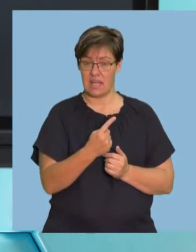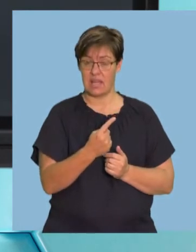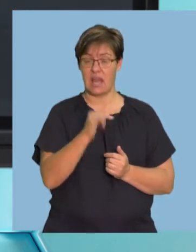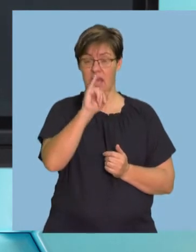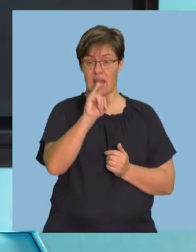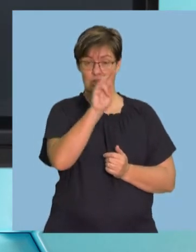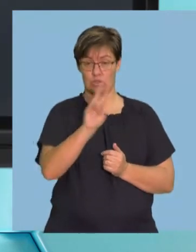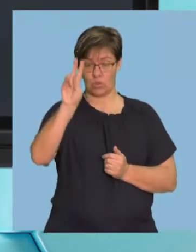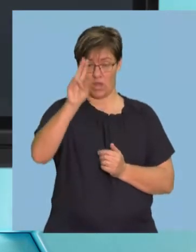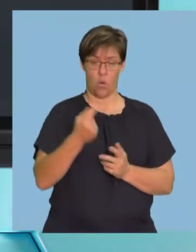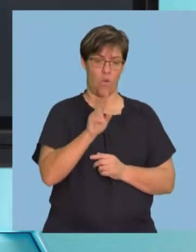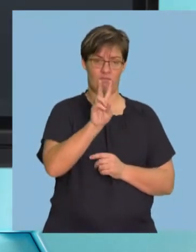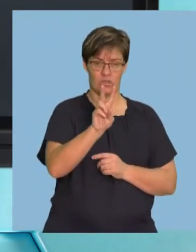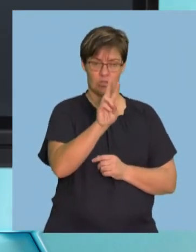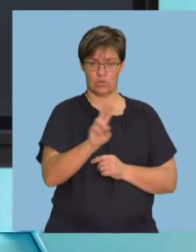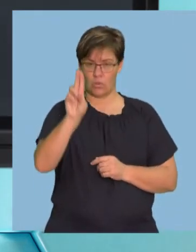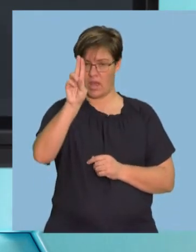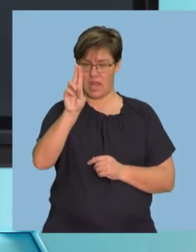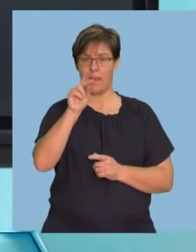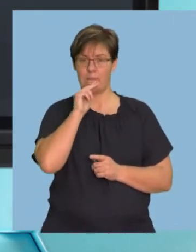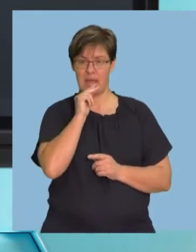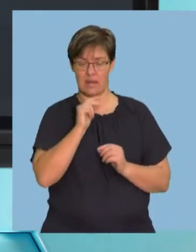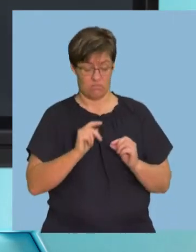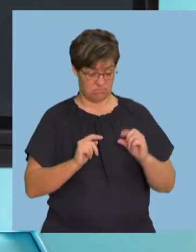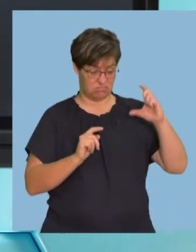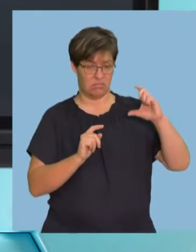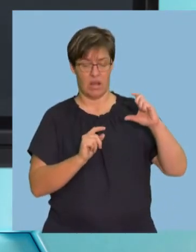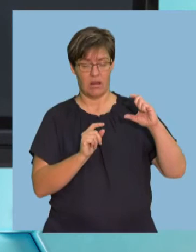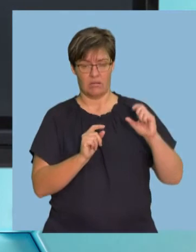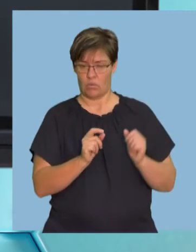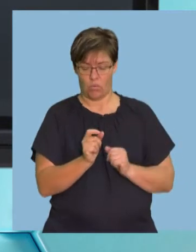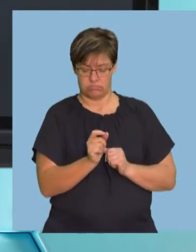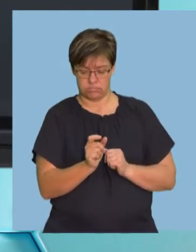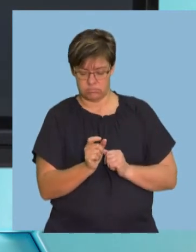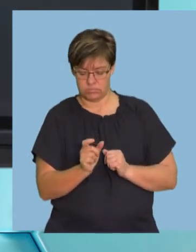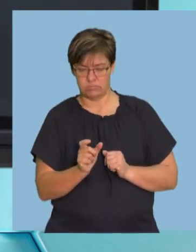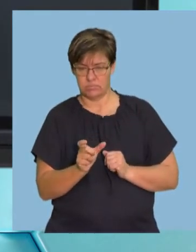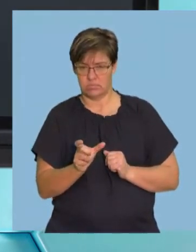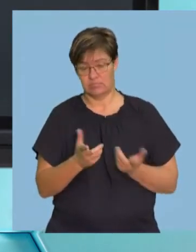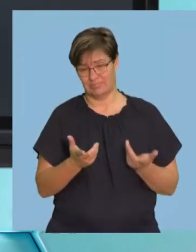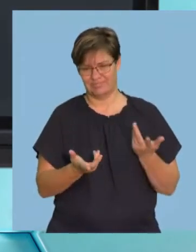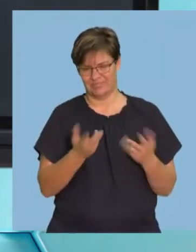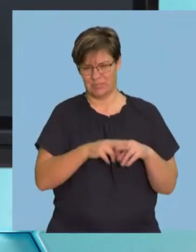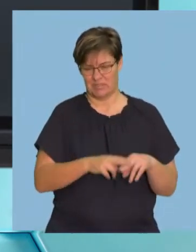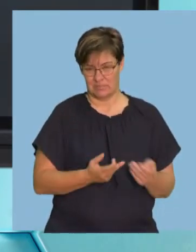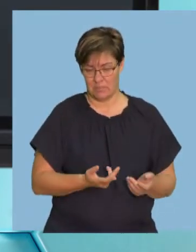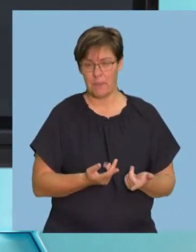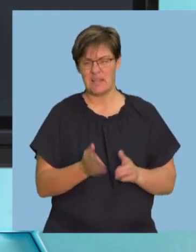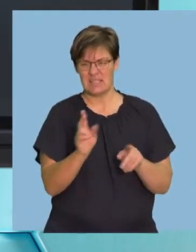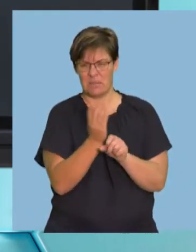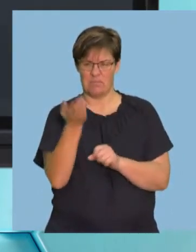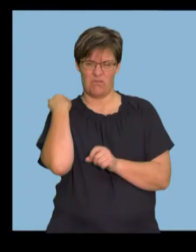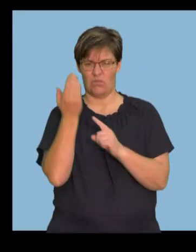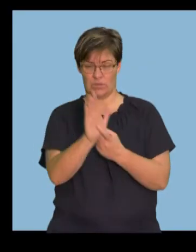say current squared, voltage squared, the proportion doesn't remain the same. It becomes, a curve of some sort, which, as we have